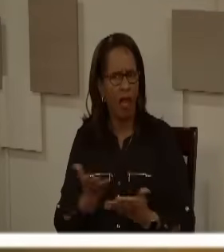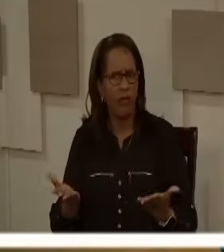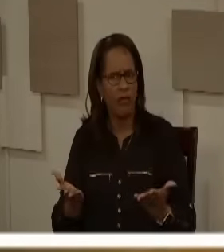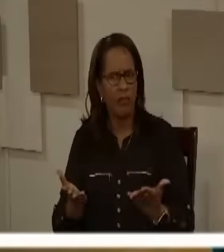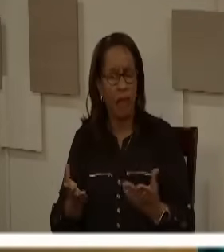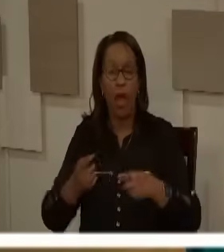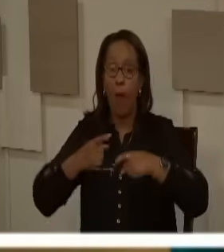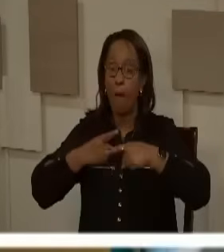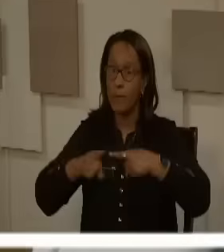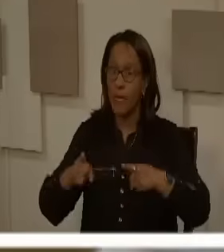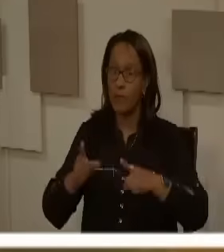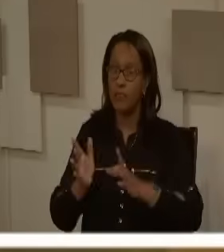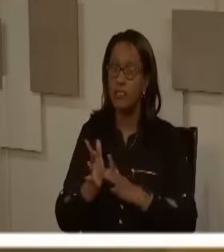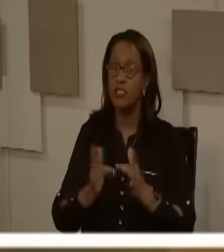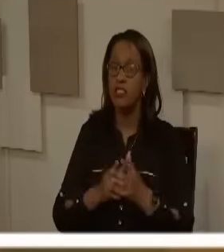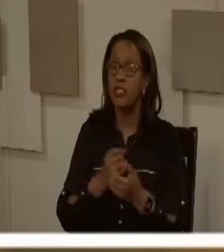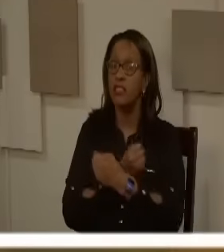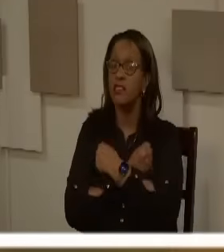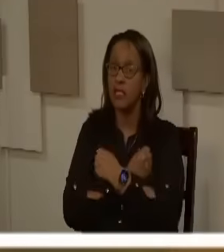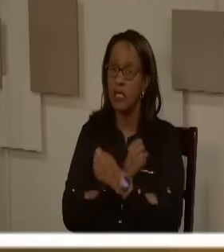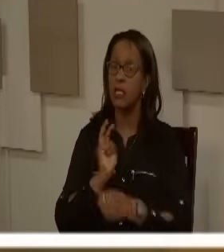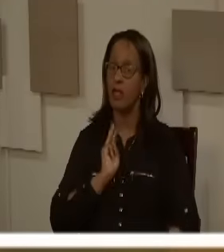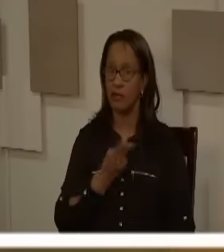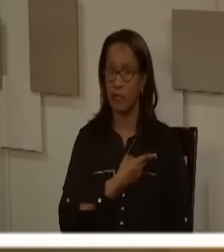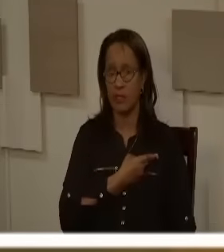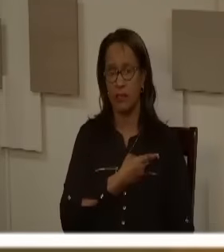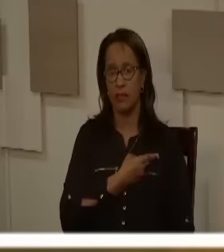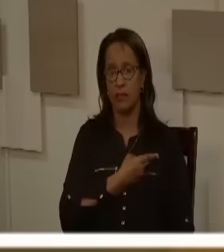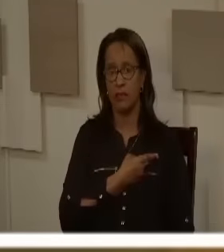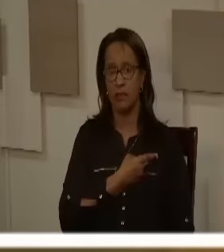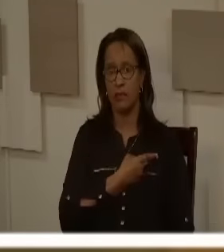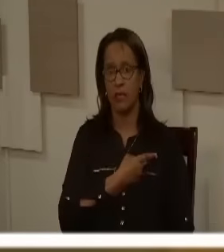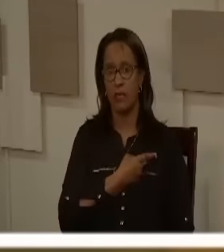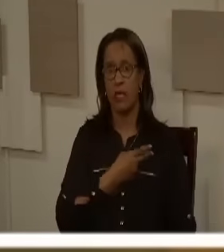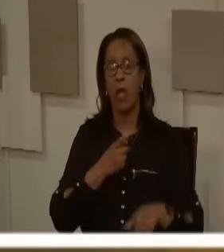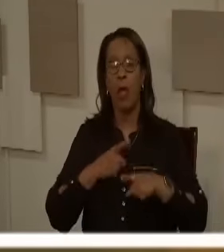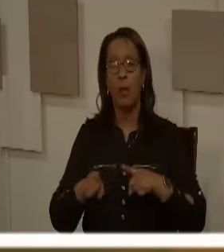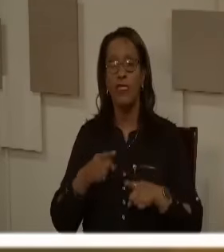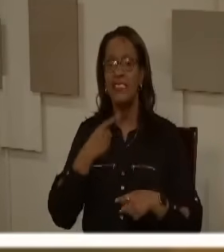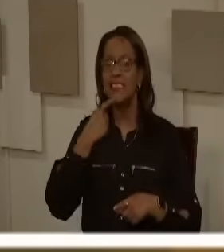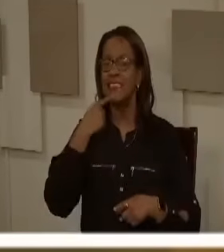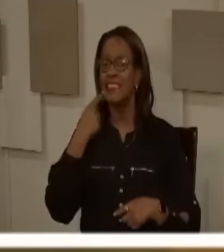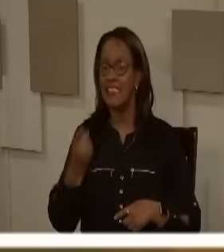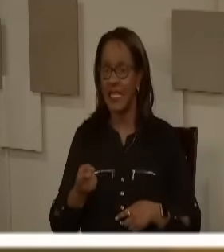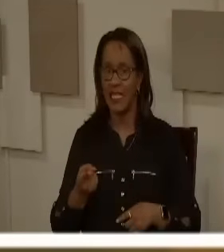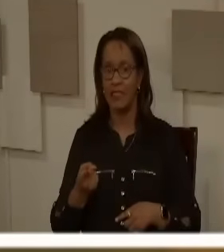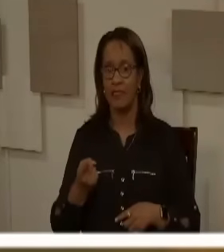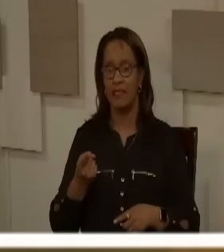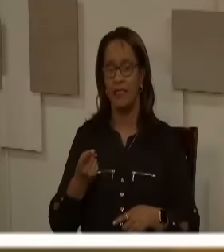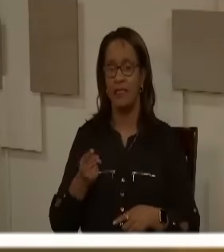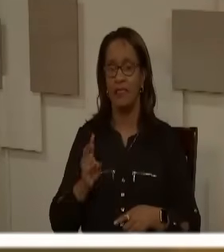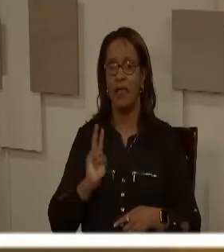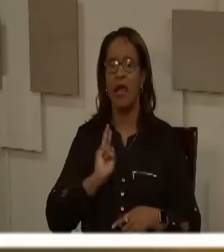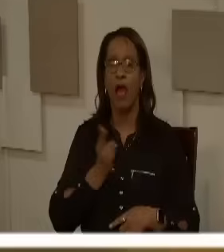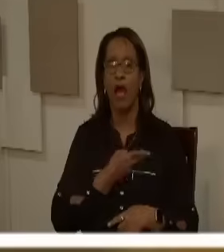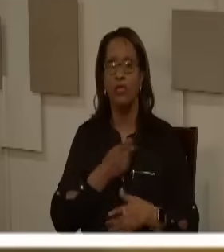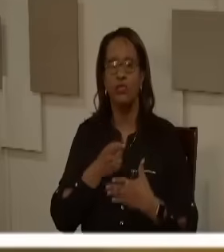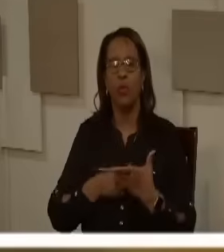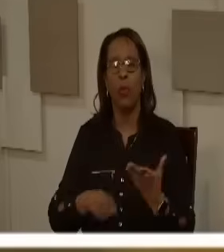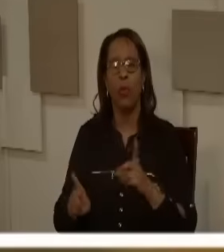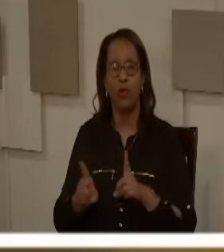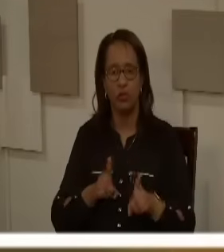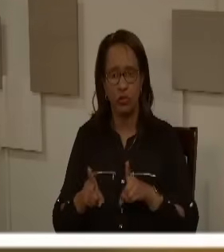that is important for love. This is not punishment. This is not masochism. This is not